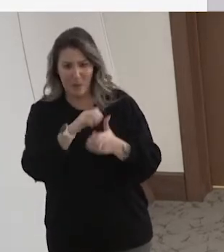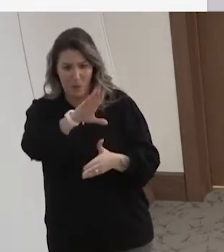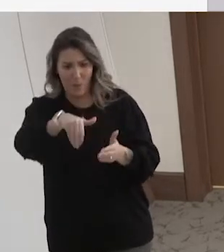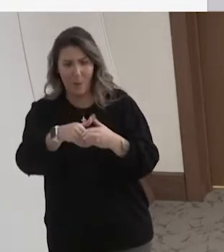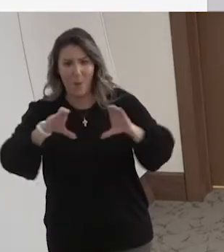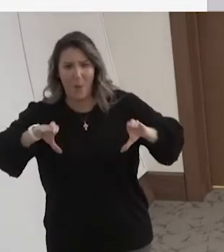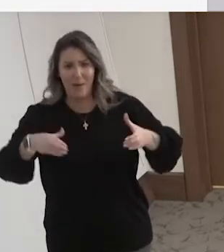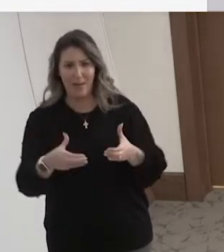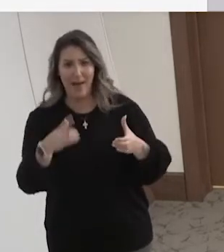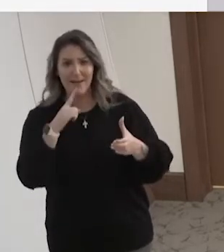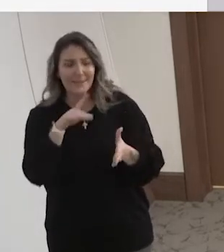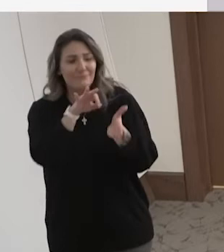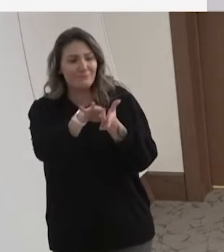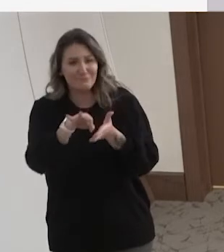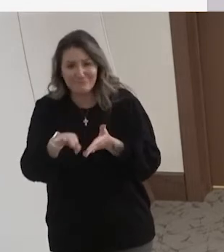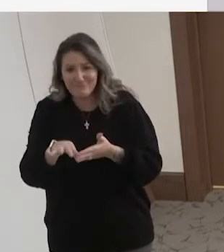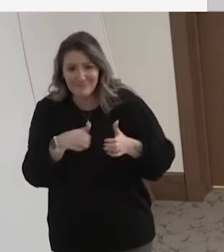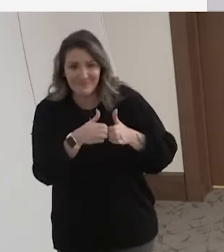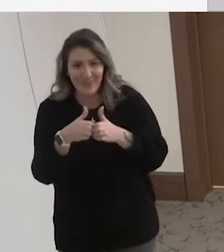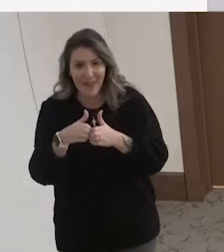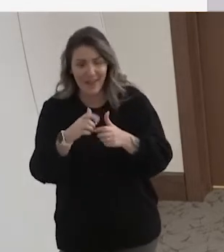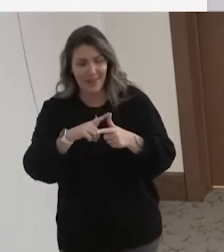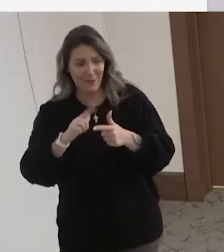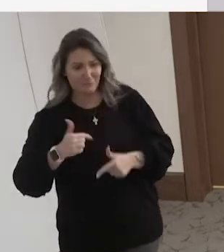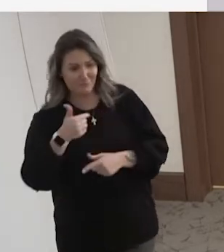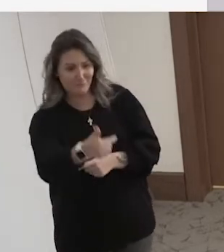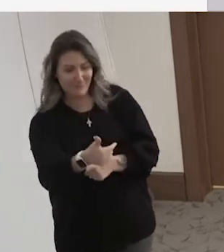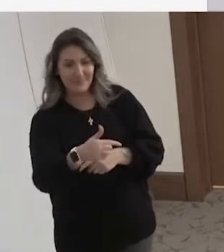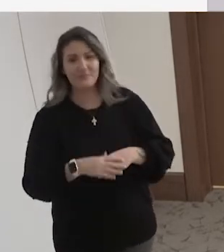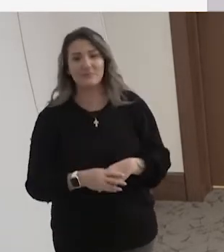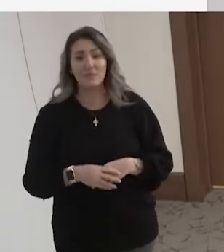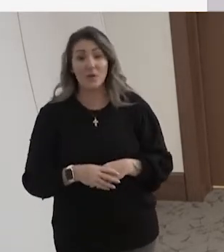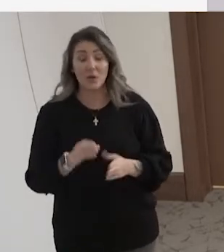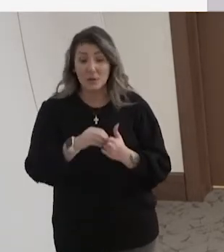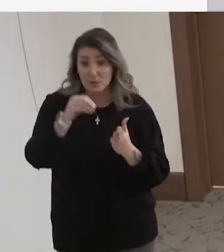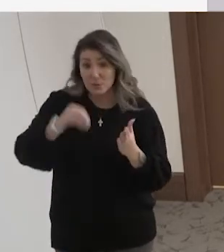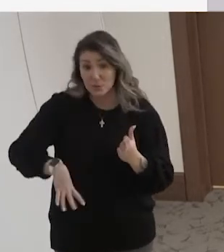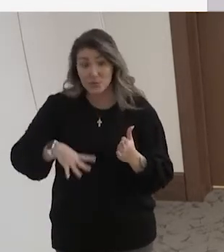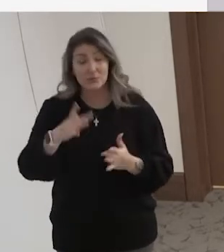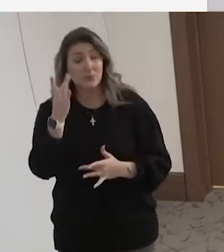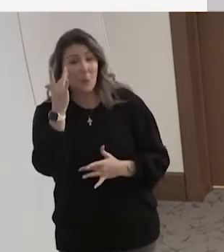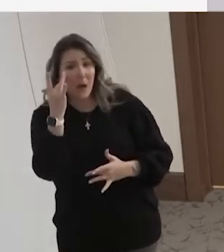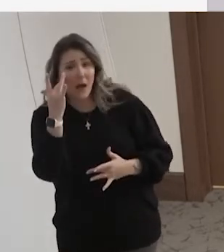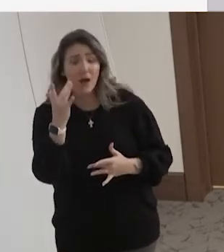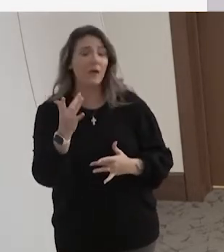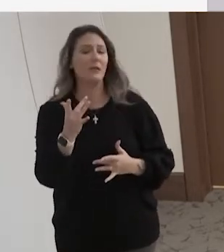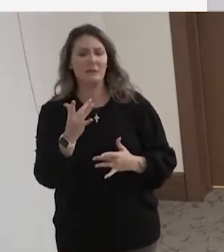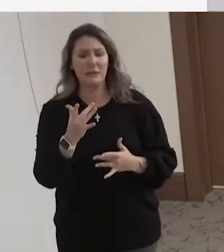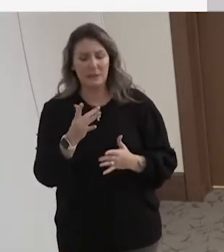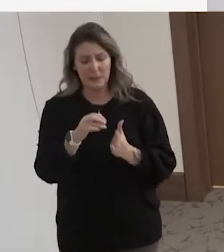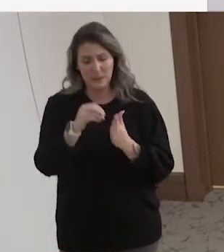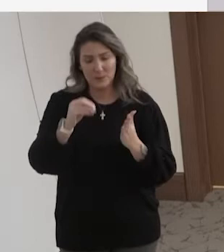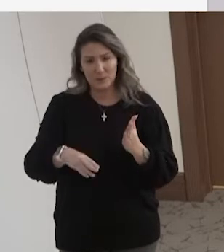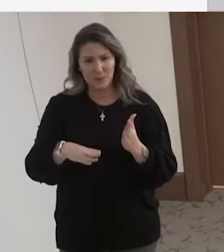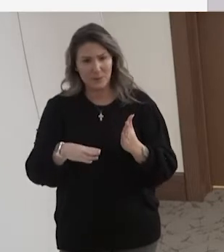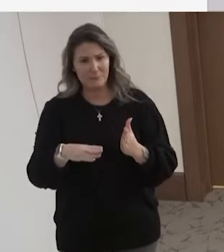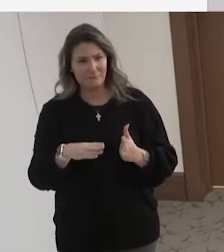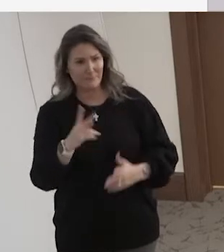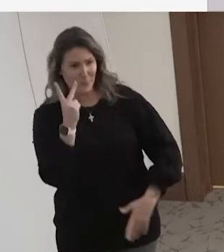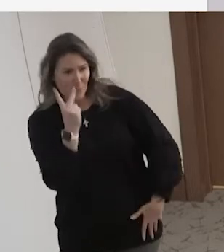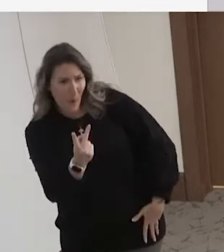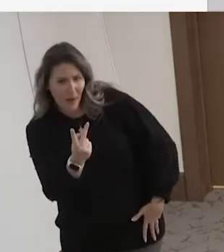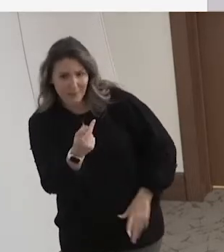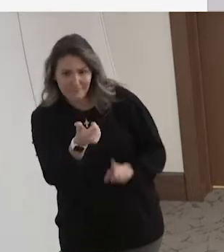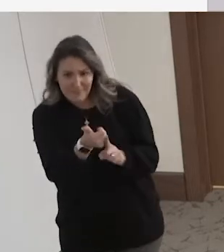was counting, then switching to the other side. Our students, because I feel because our students have witnessed this with the staff